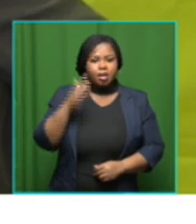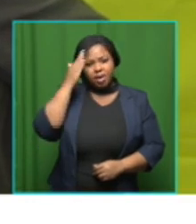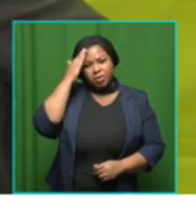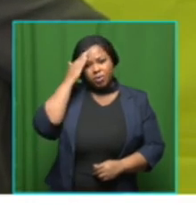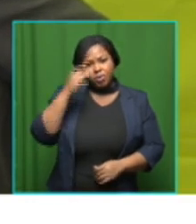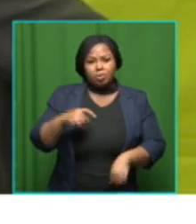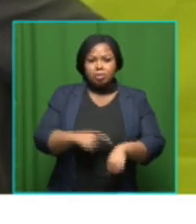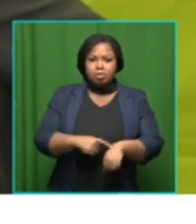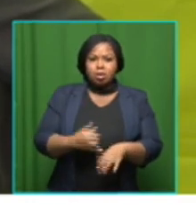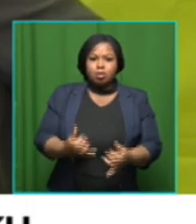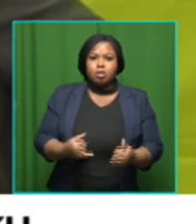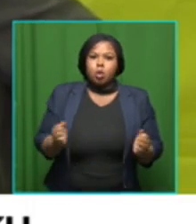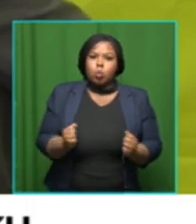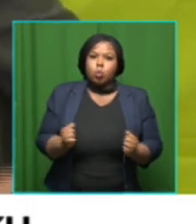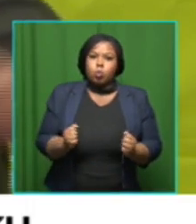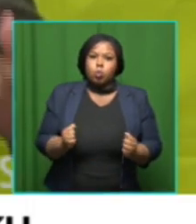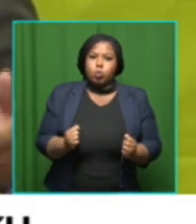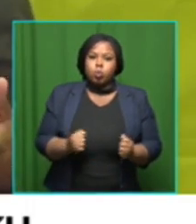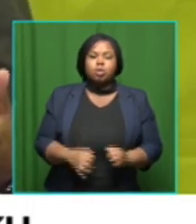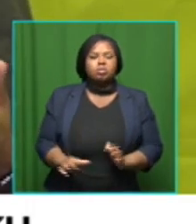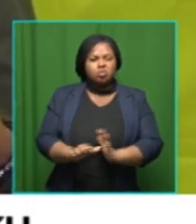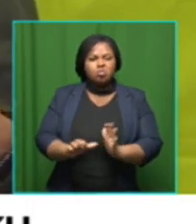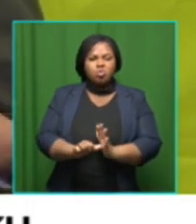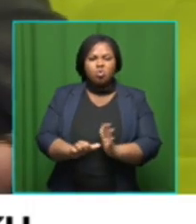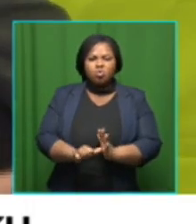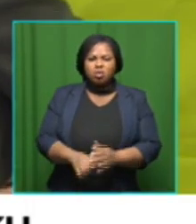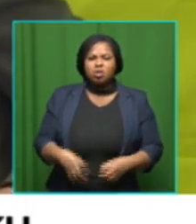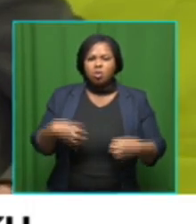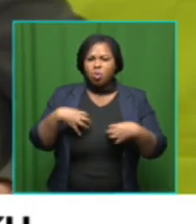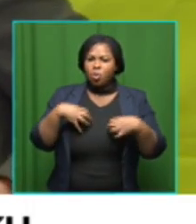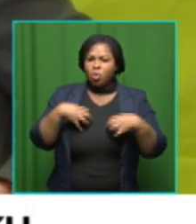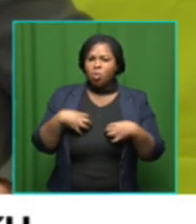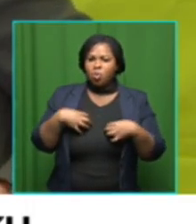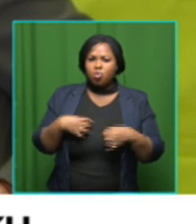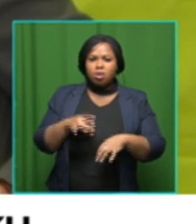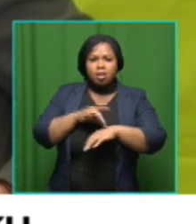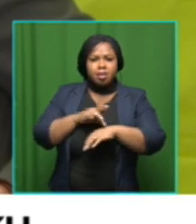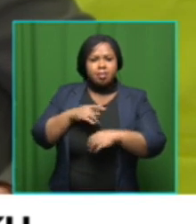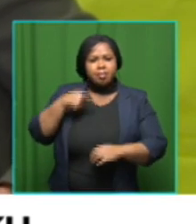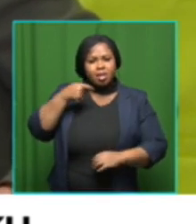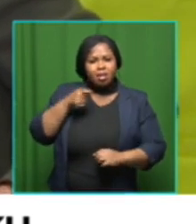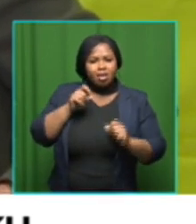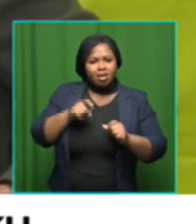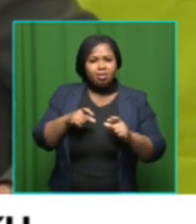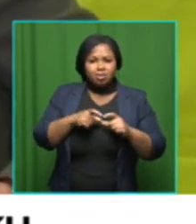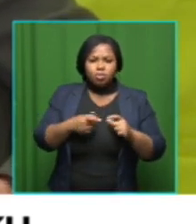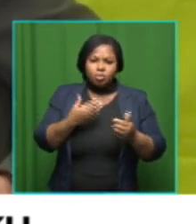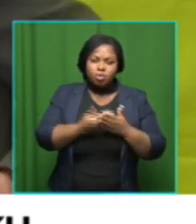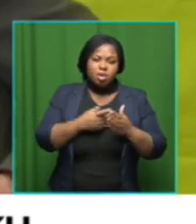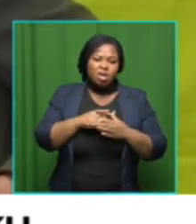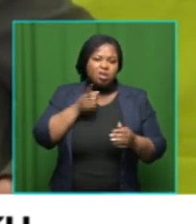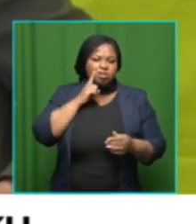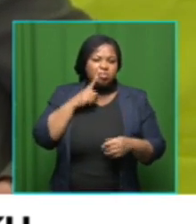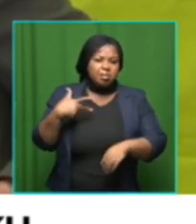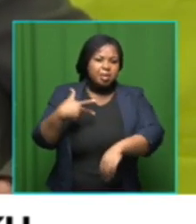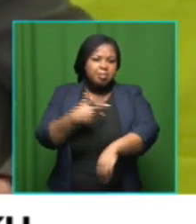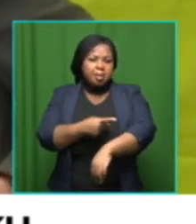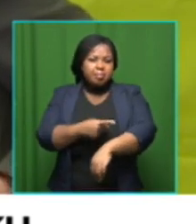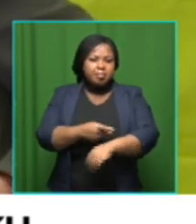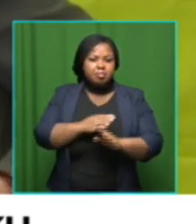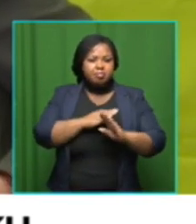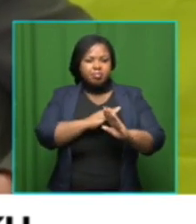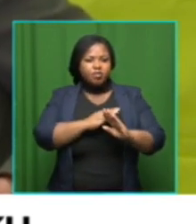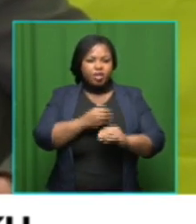season. So that's why it's important, if you've got your own medical insurance, it will be important just get a jab for a flu